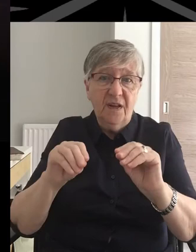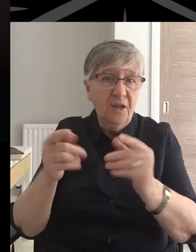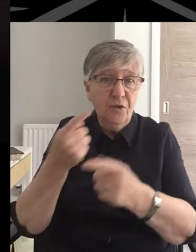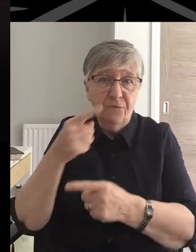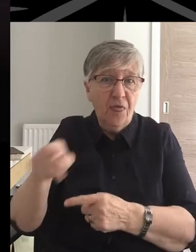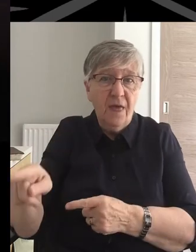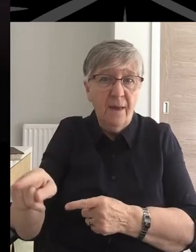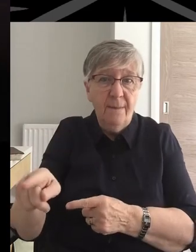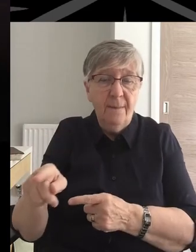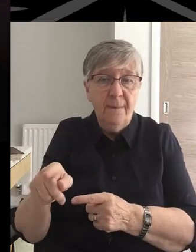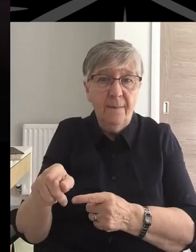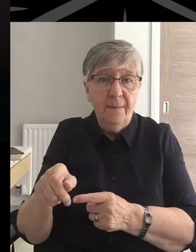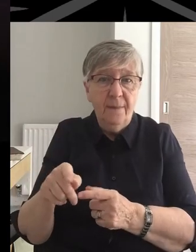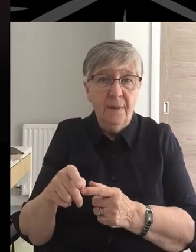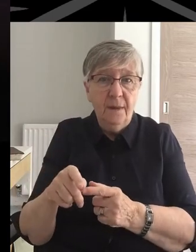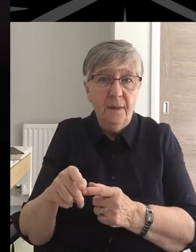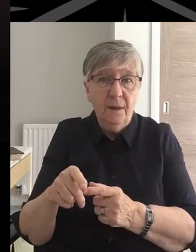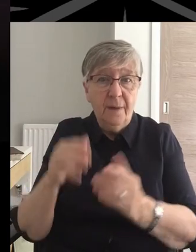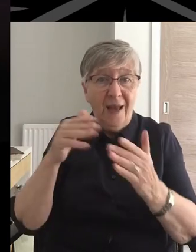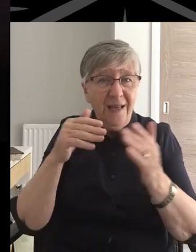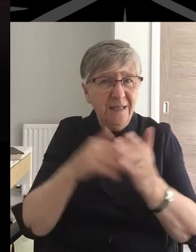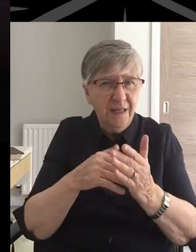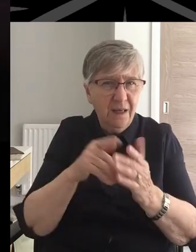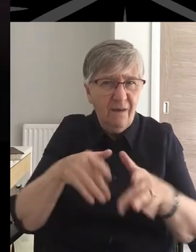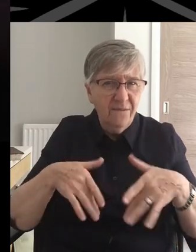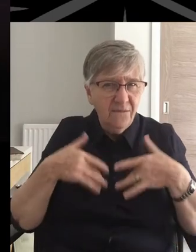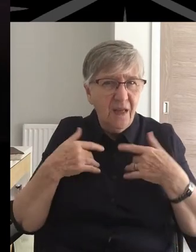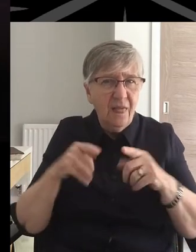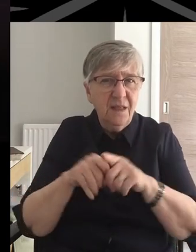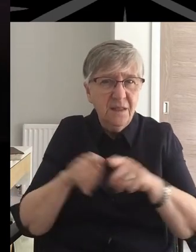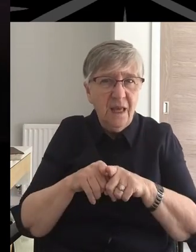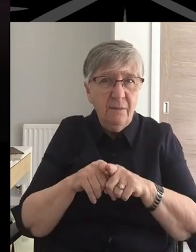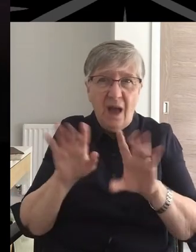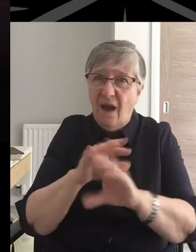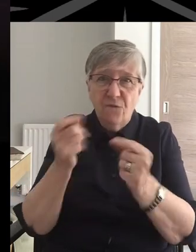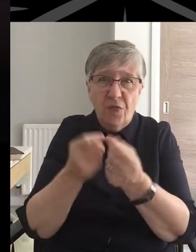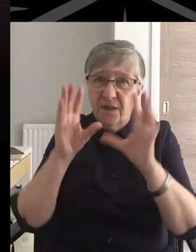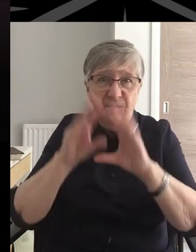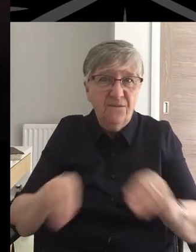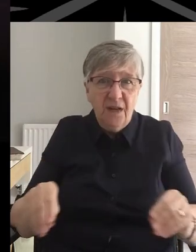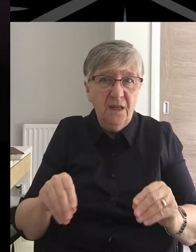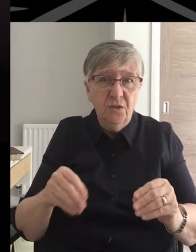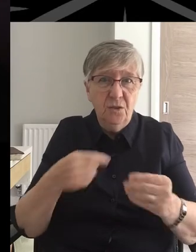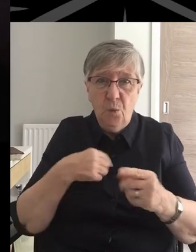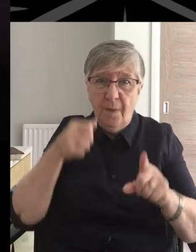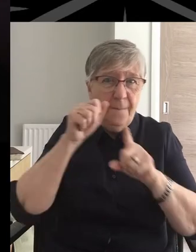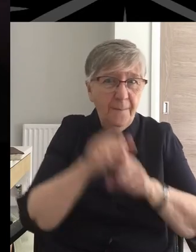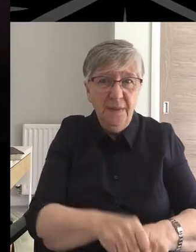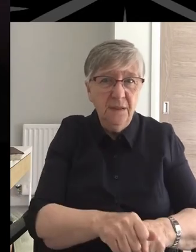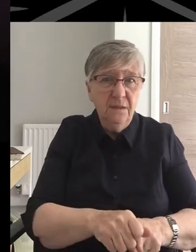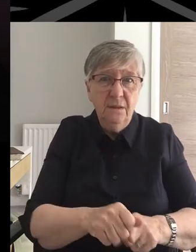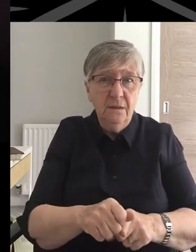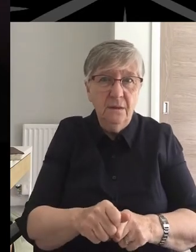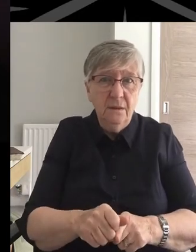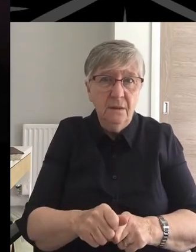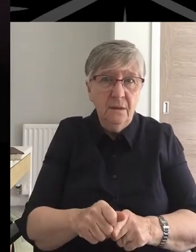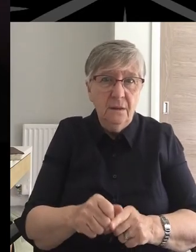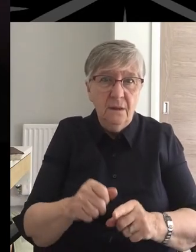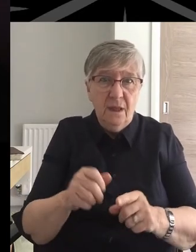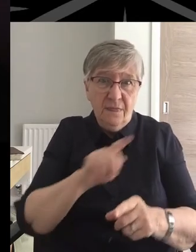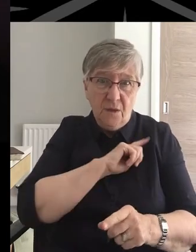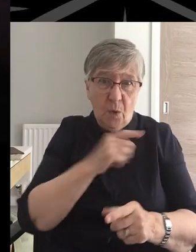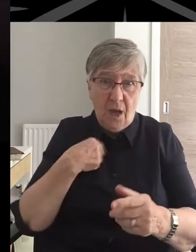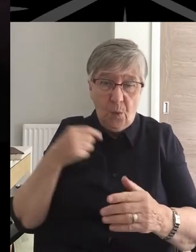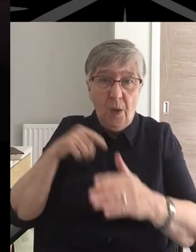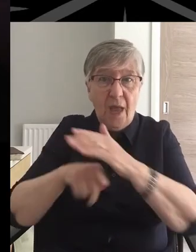It's over for him. And Ezekiel had that kind of feeling. It's all over. It's finished. We've been beaten. God's been whipped. That's why we're in